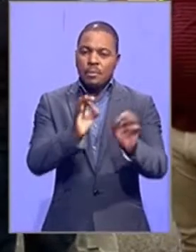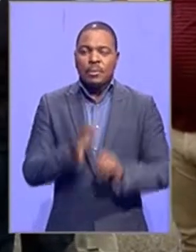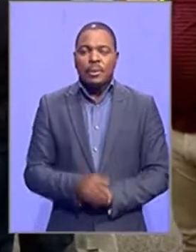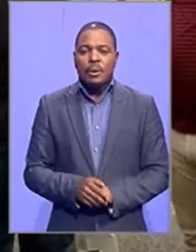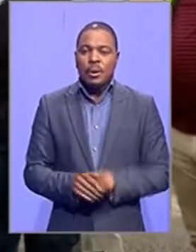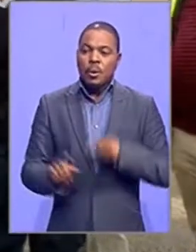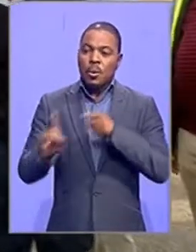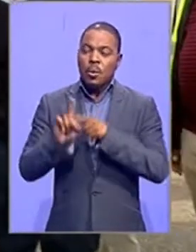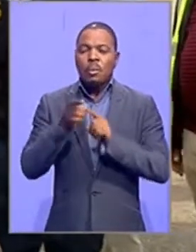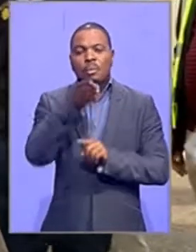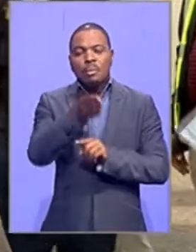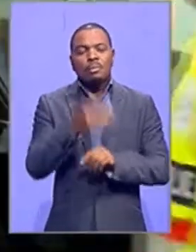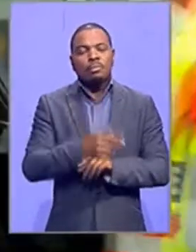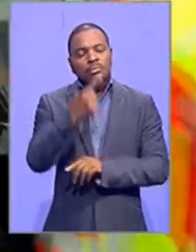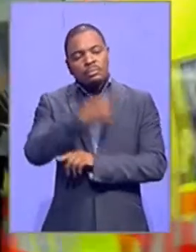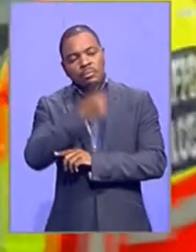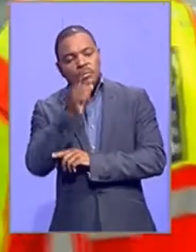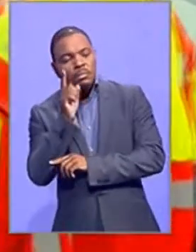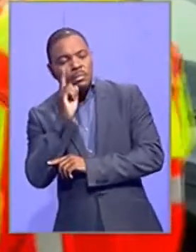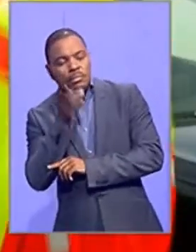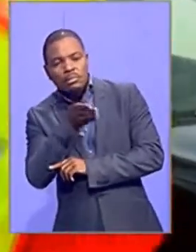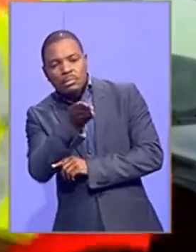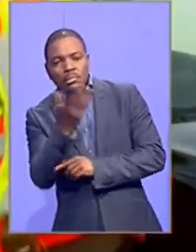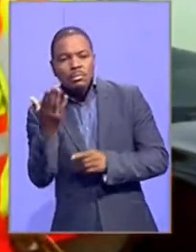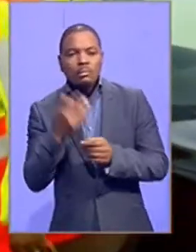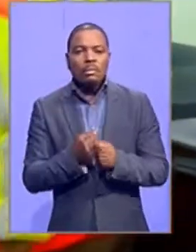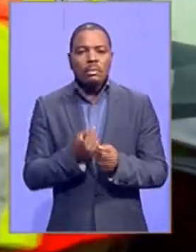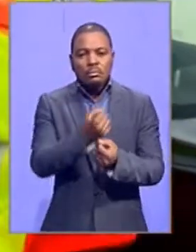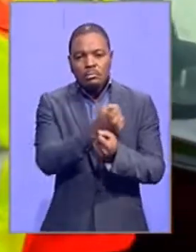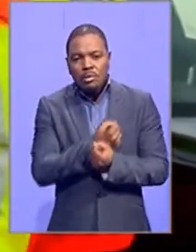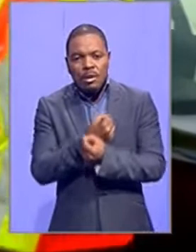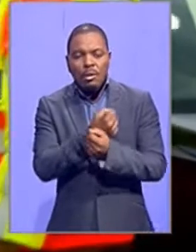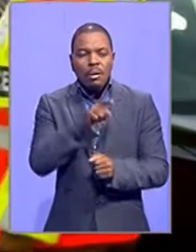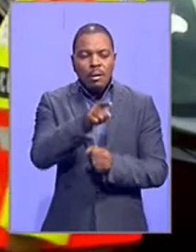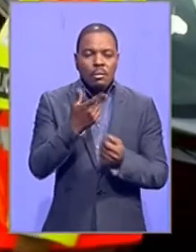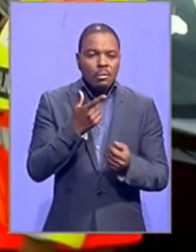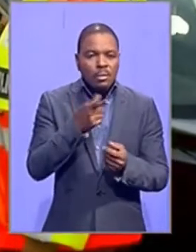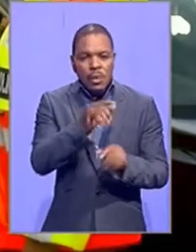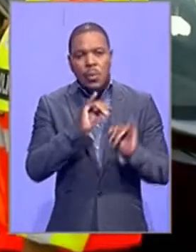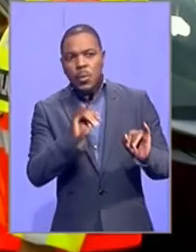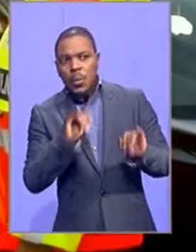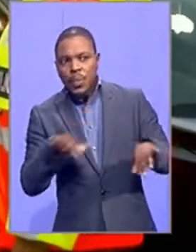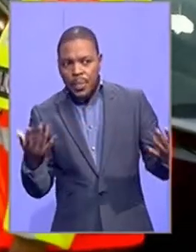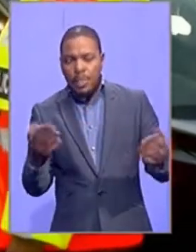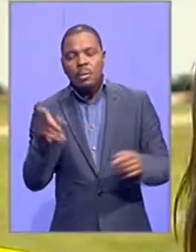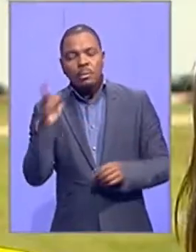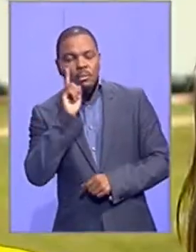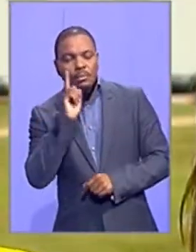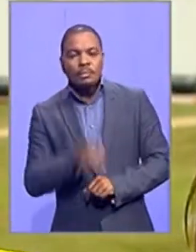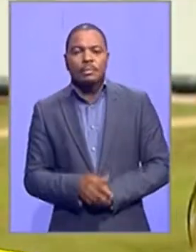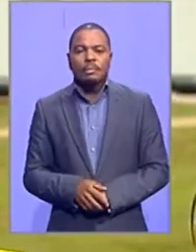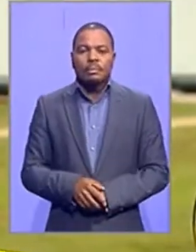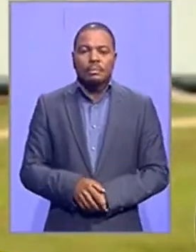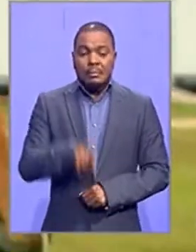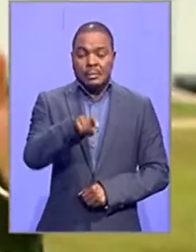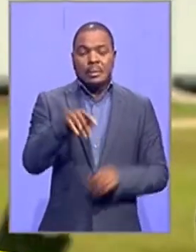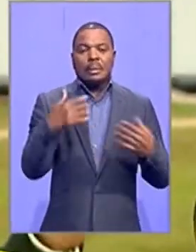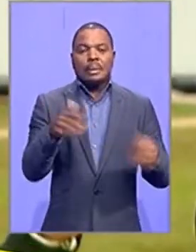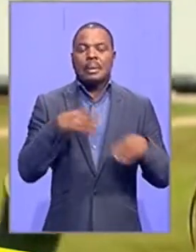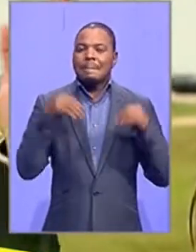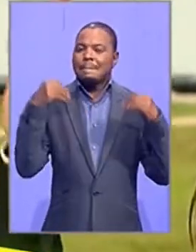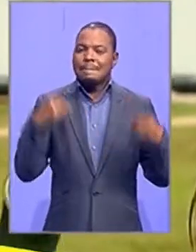a etetse letsibogo go ela tlhoko gore dijanaga tse di rolang dithoto ga di matshosetsi mo pharakanong. This is the busiest